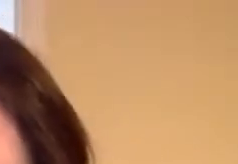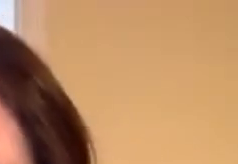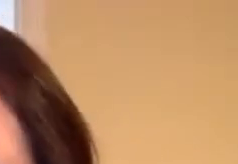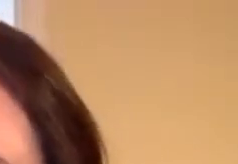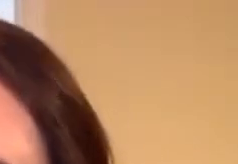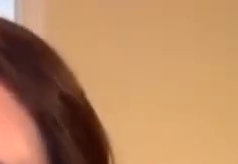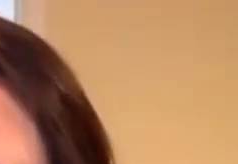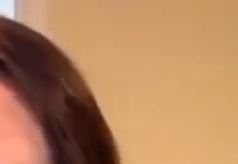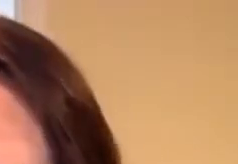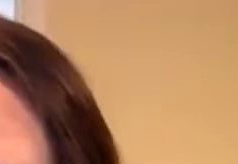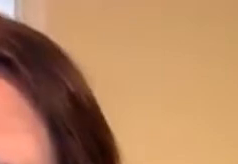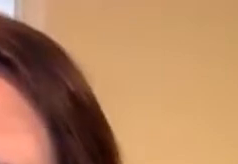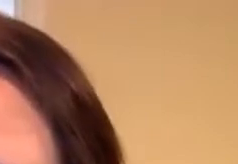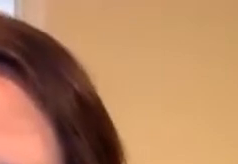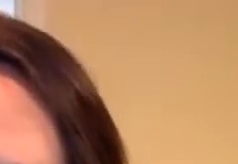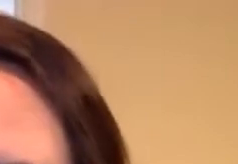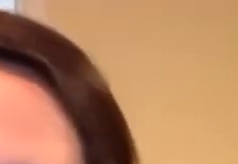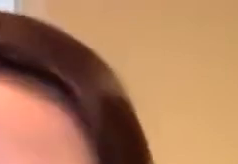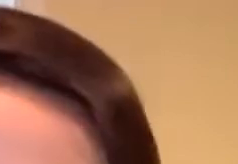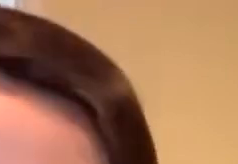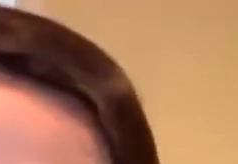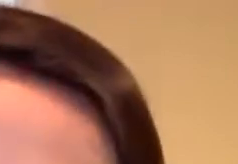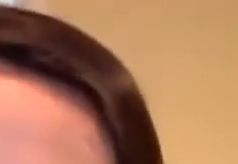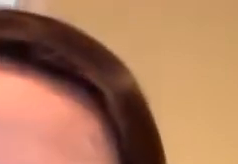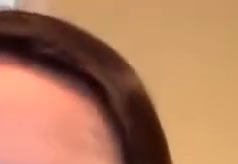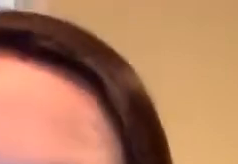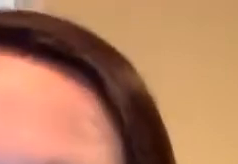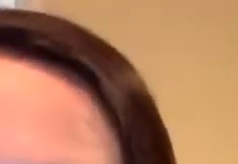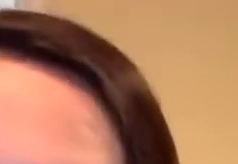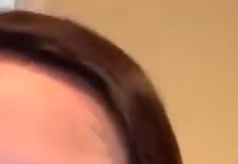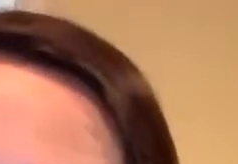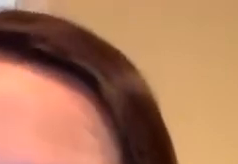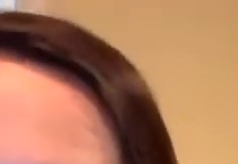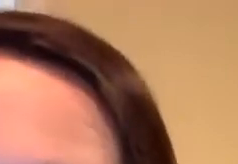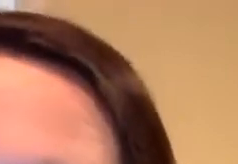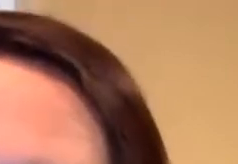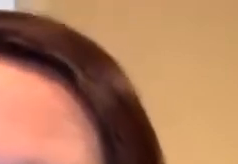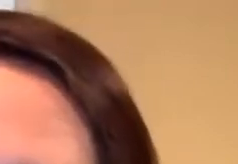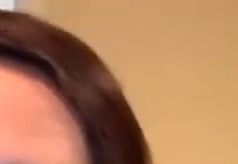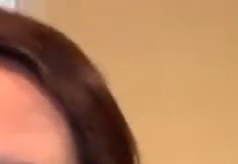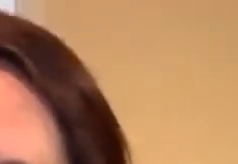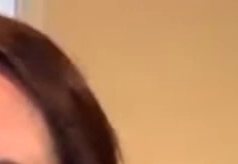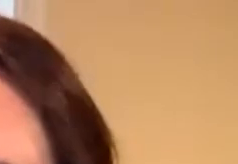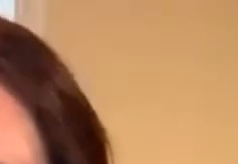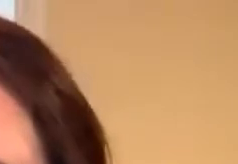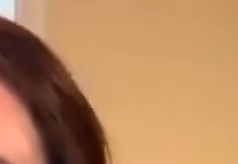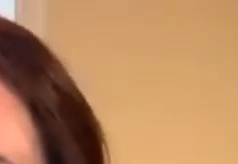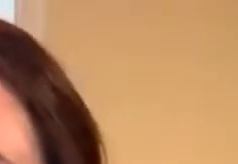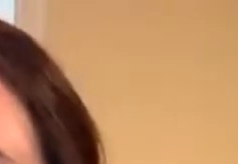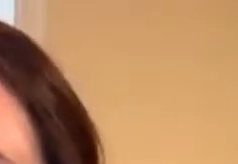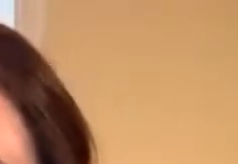University, George Washington University, Georgetown University, Howard University, St. Mary's College of